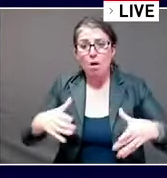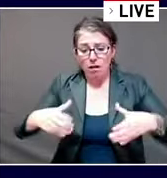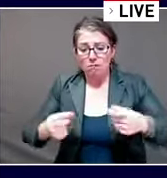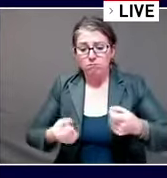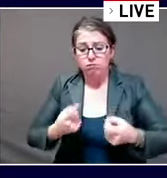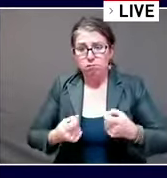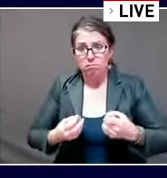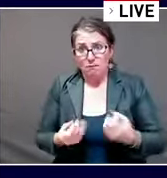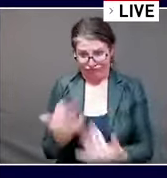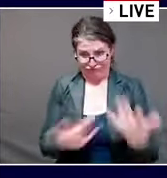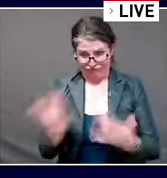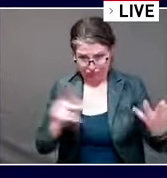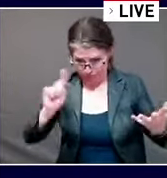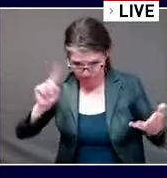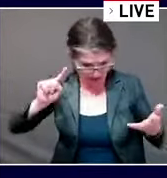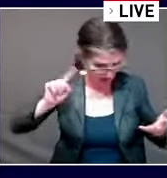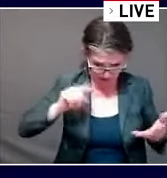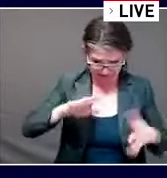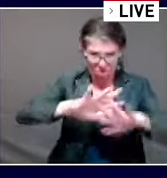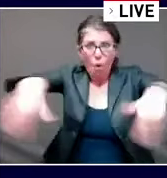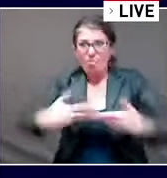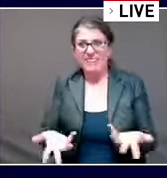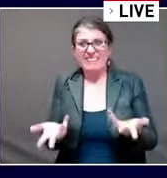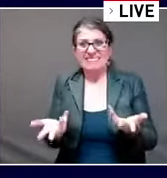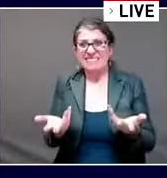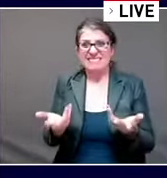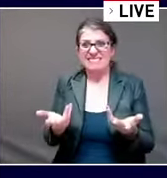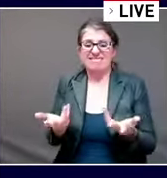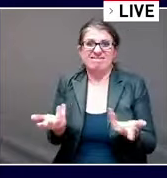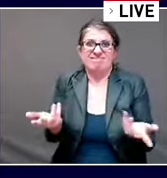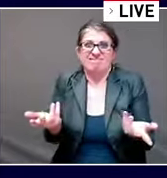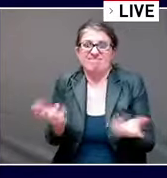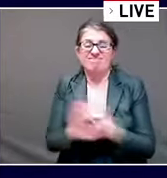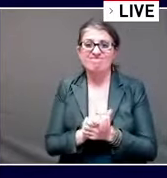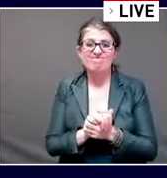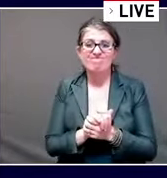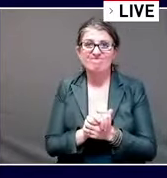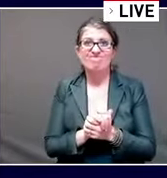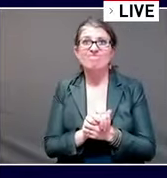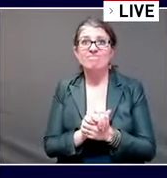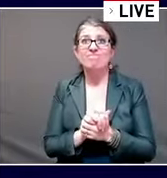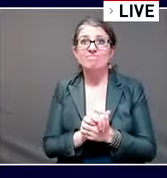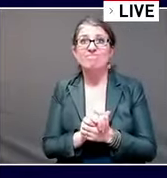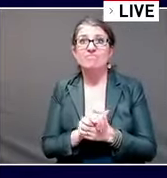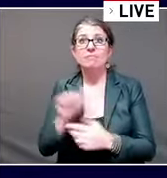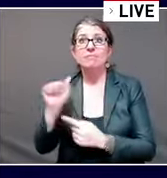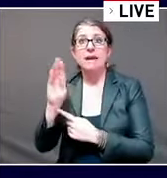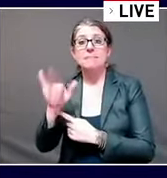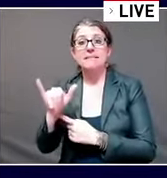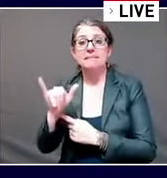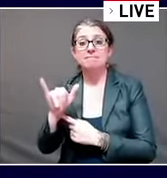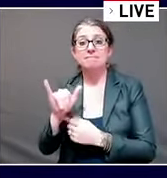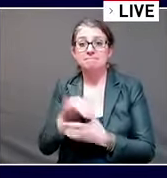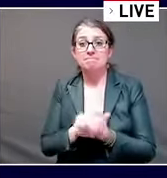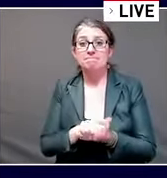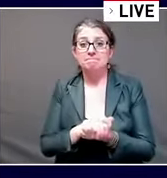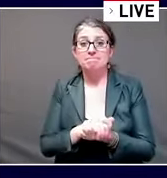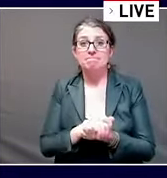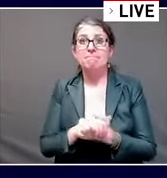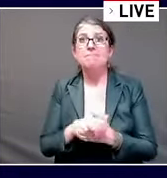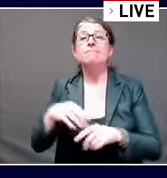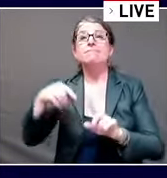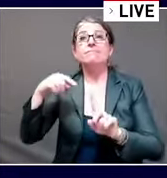some people are able to contract the virus a second time after recovering the first time around. And so there are questions about how